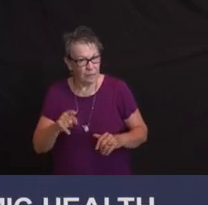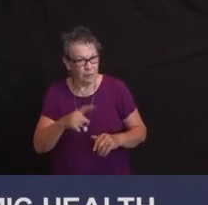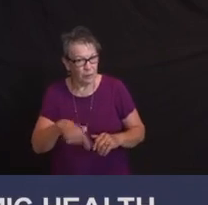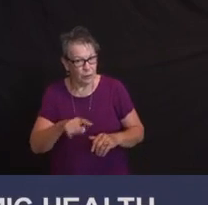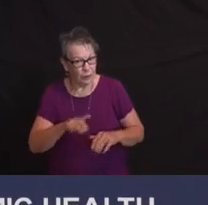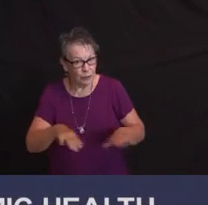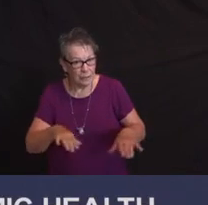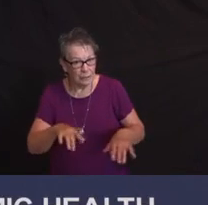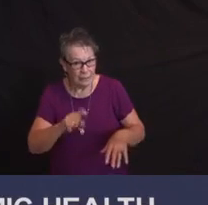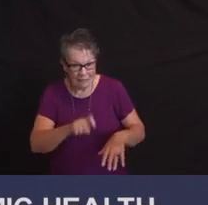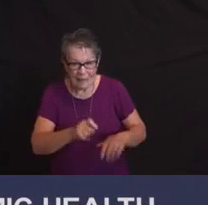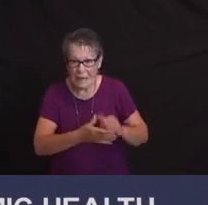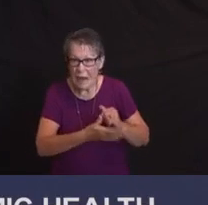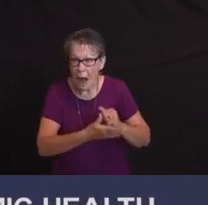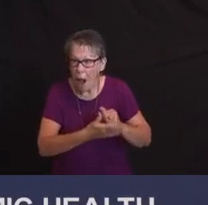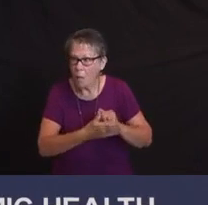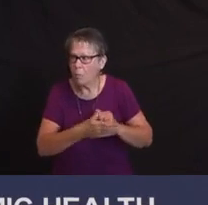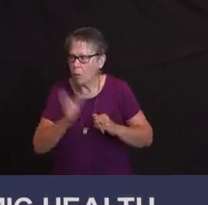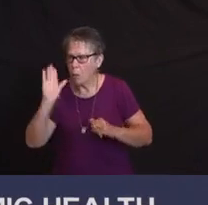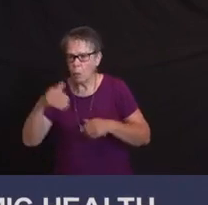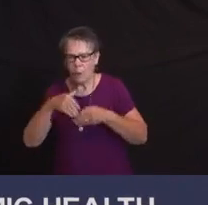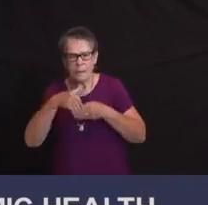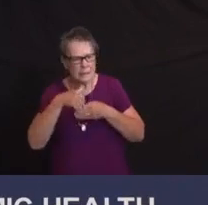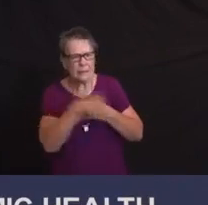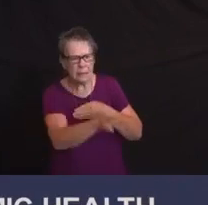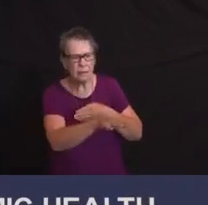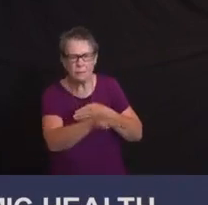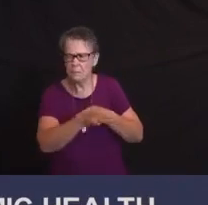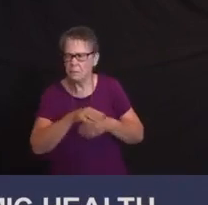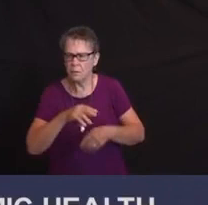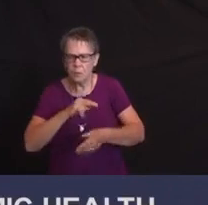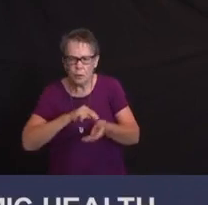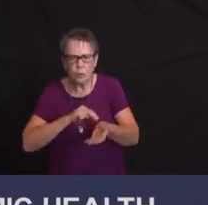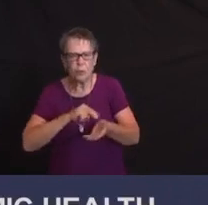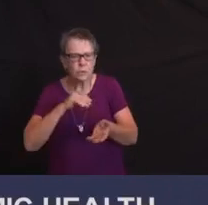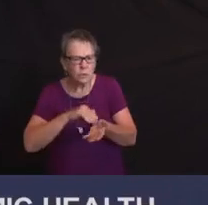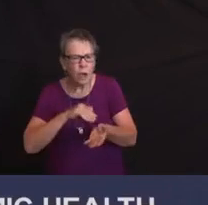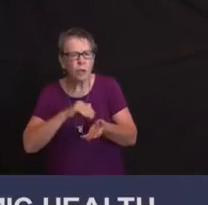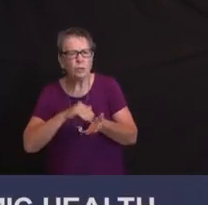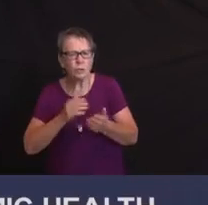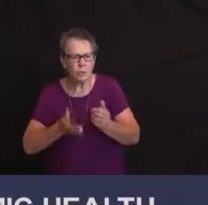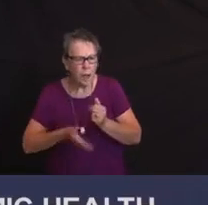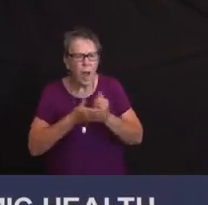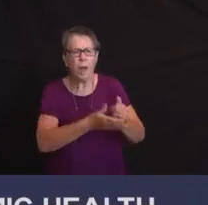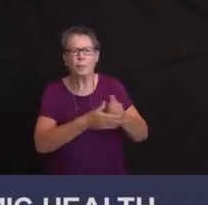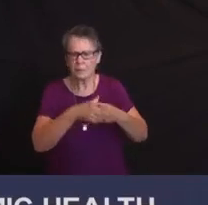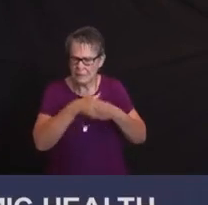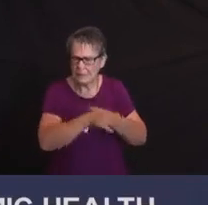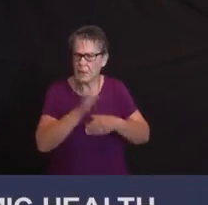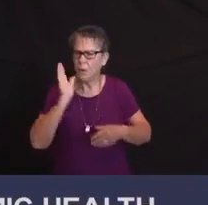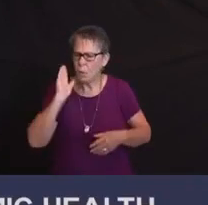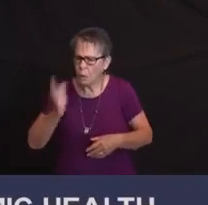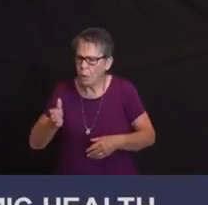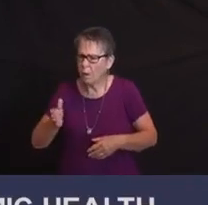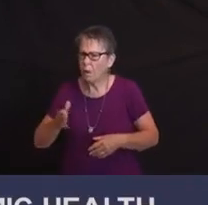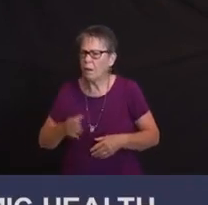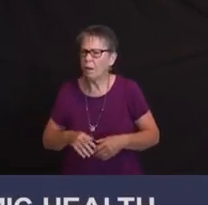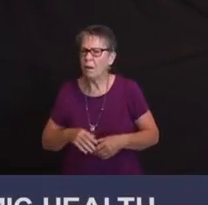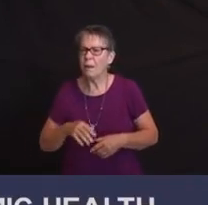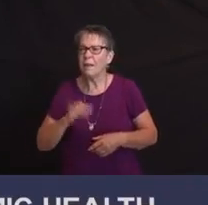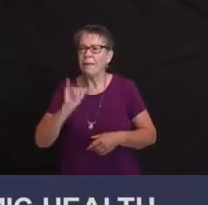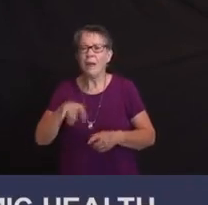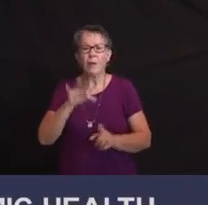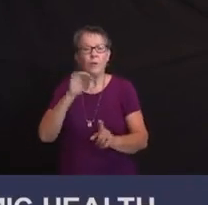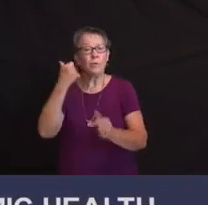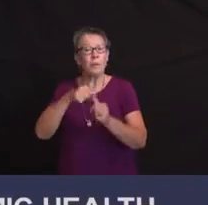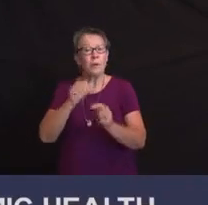there. We've already done that with that awful building collapse a couple of months ago, and I know Judy and